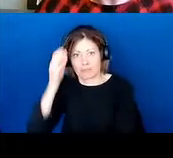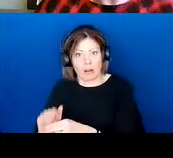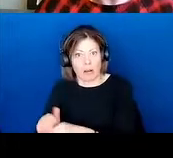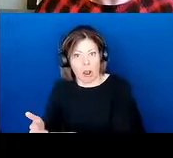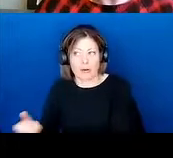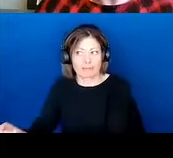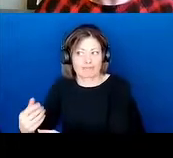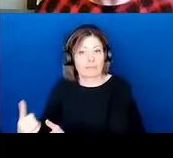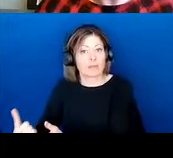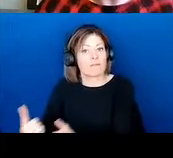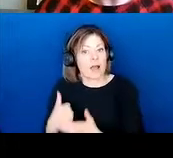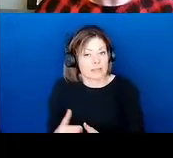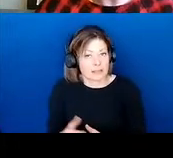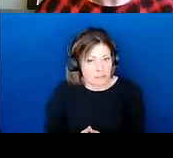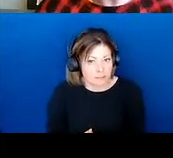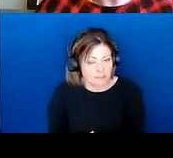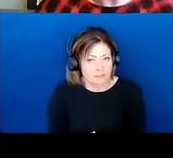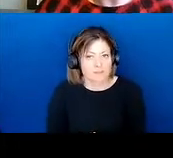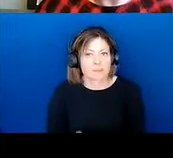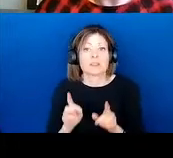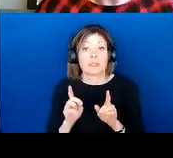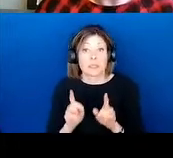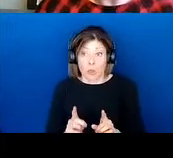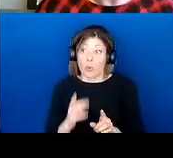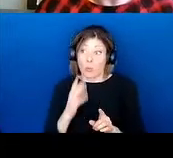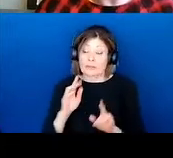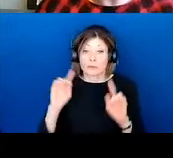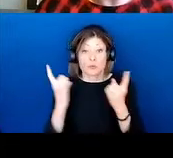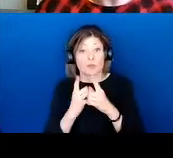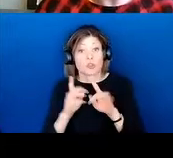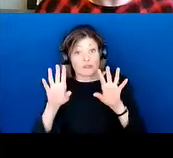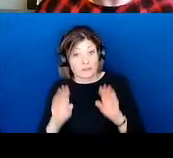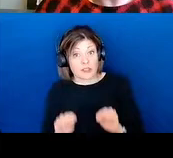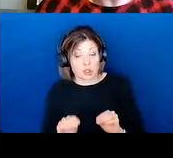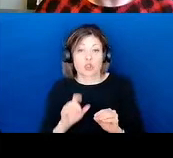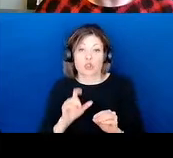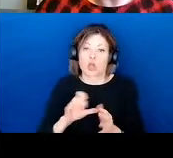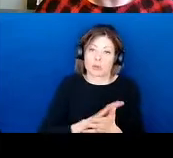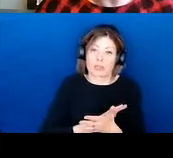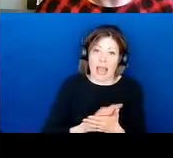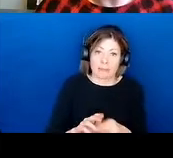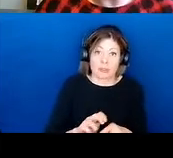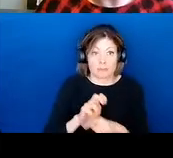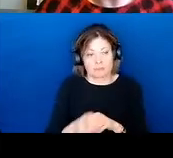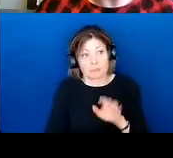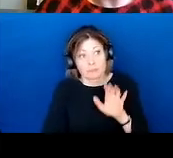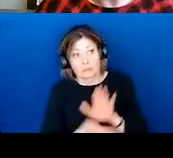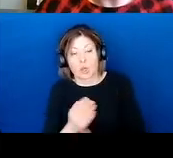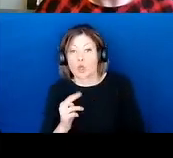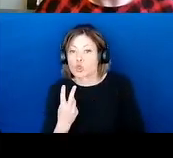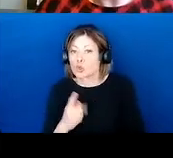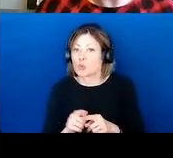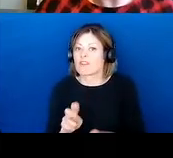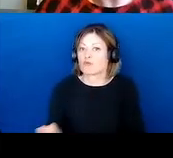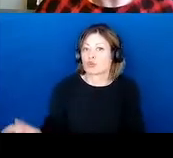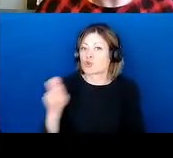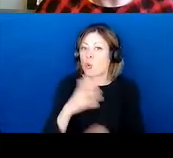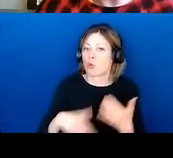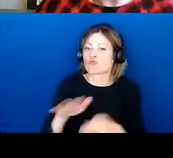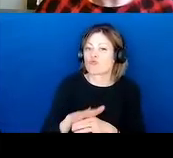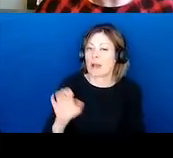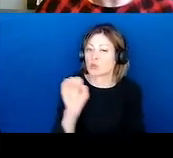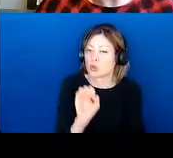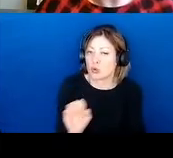Once he had graduated, Hamilton set off on the first of his 2 grand tours across Europe, which